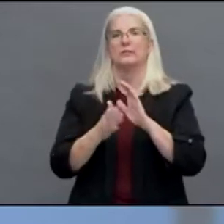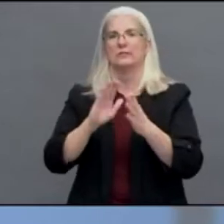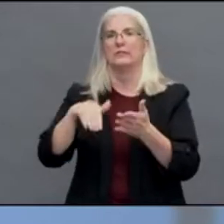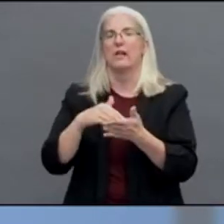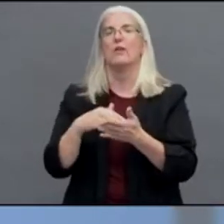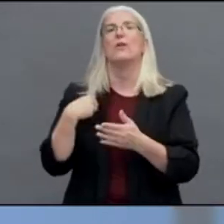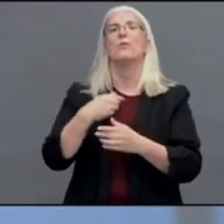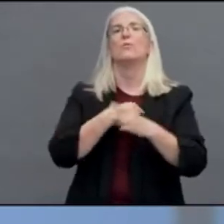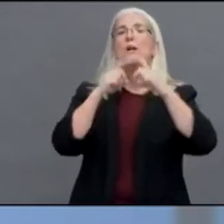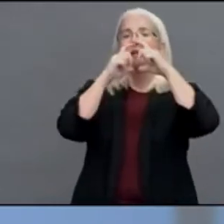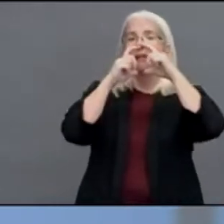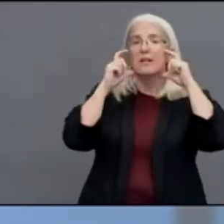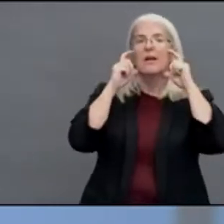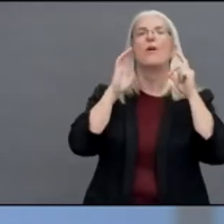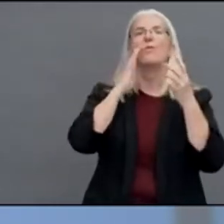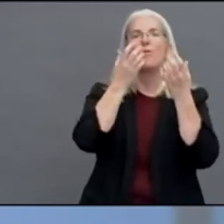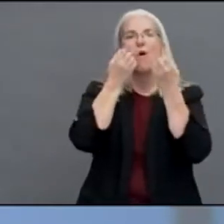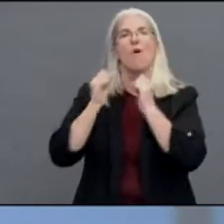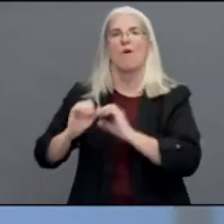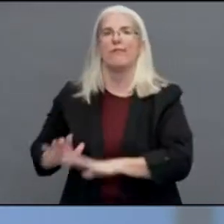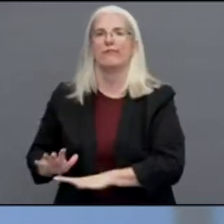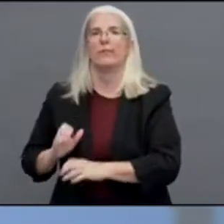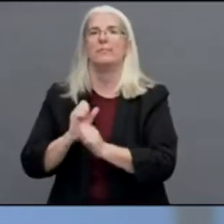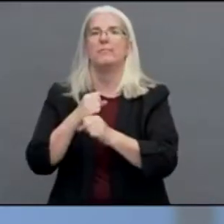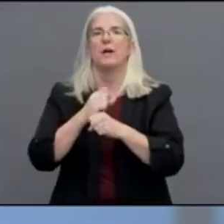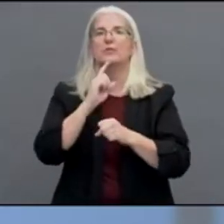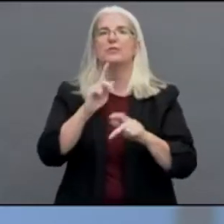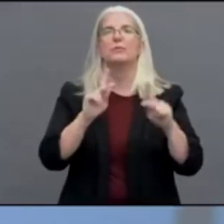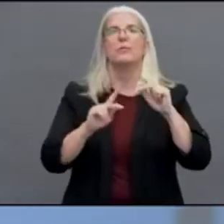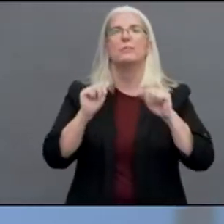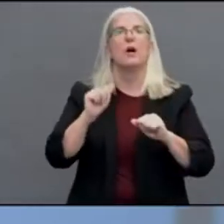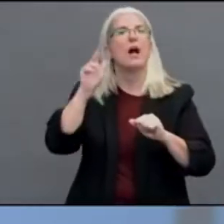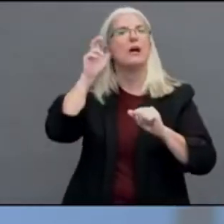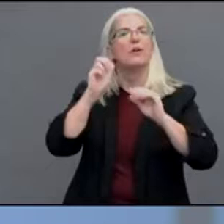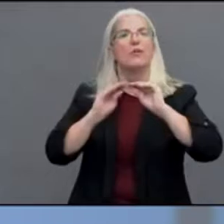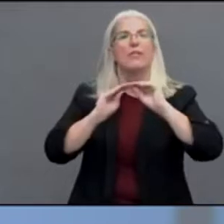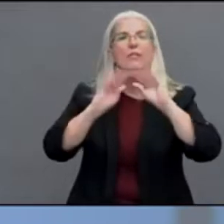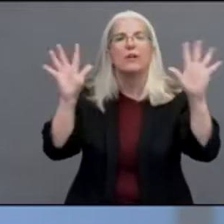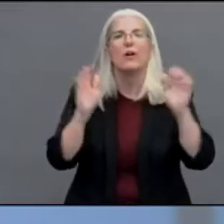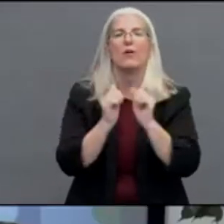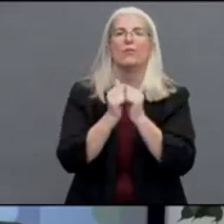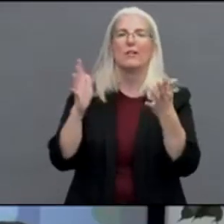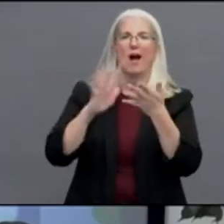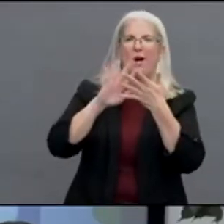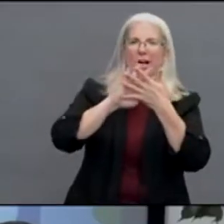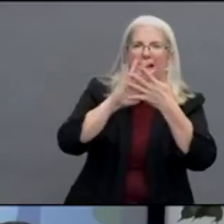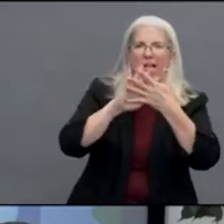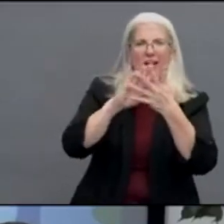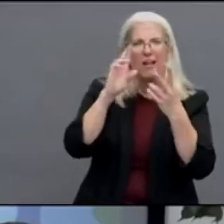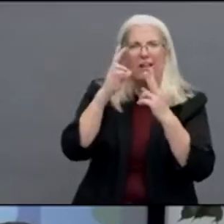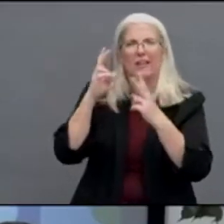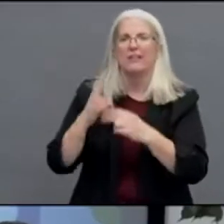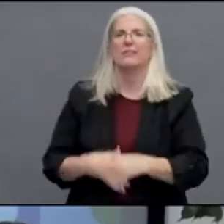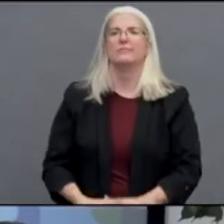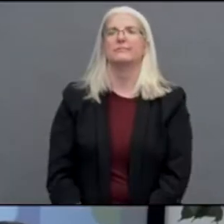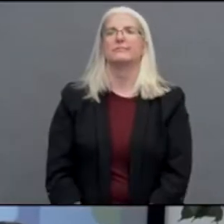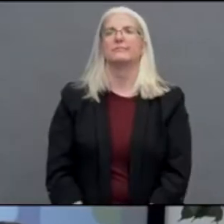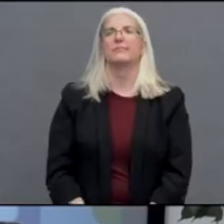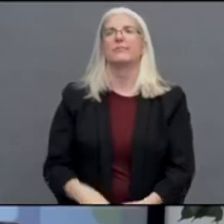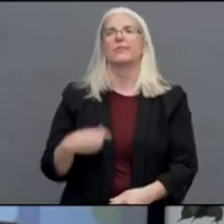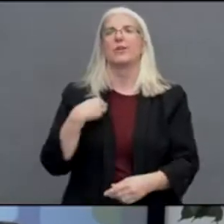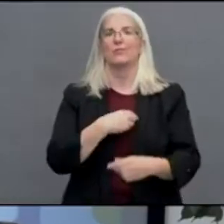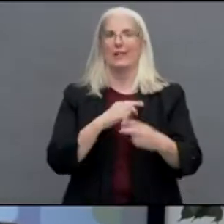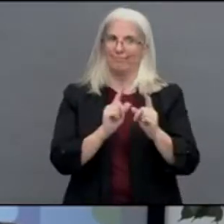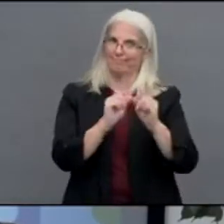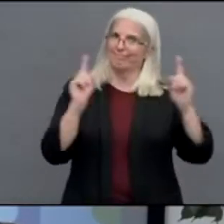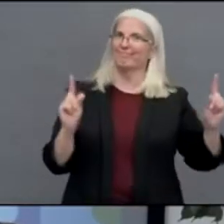during the segment so that we can have our translators translate and you can understand us better. We are 6 feet apart from our